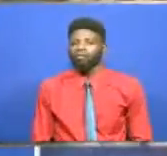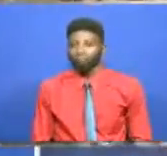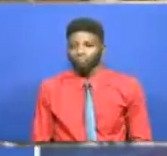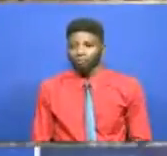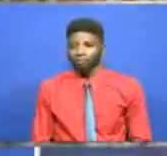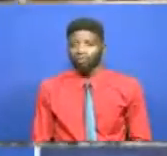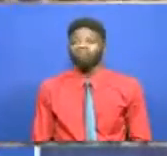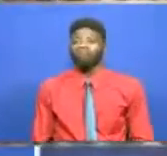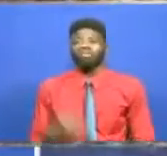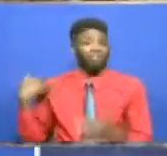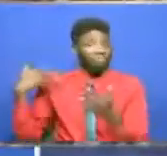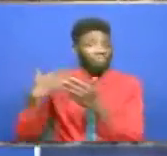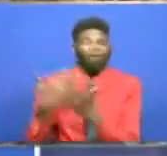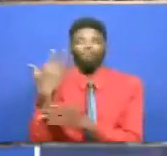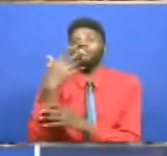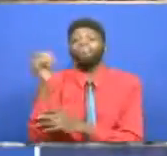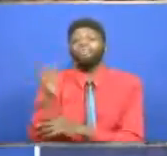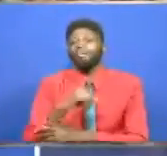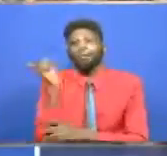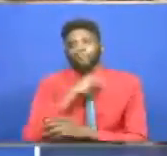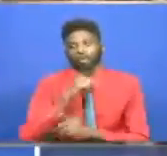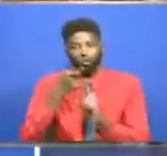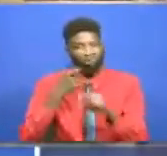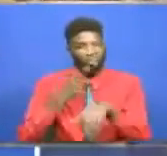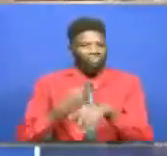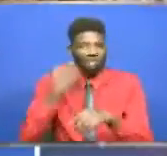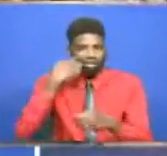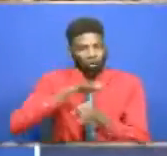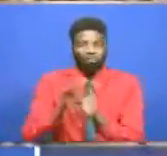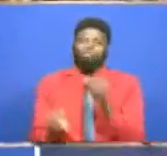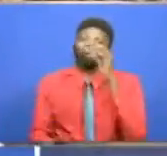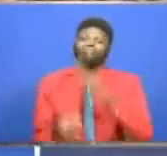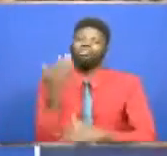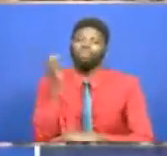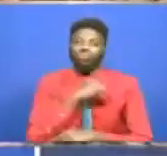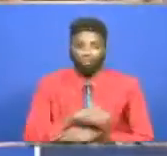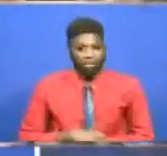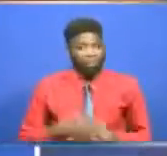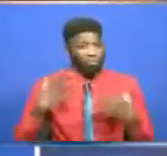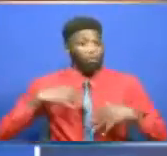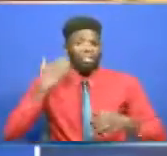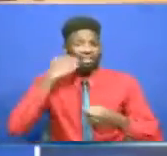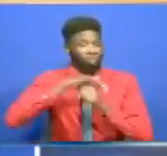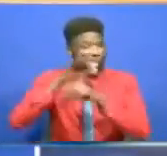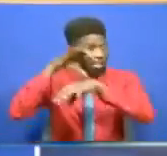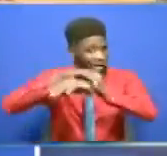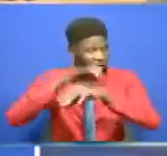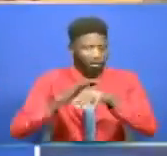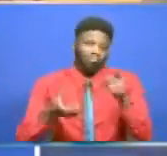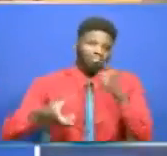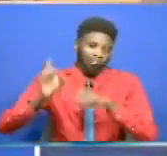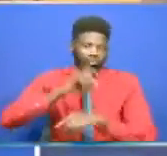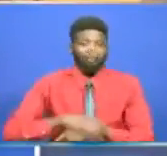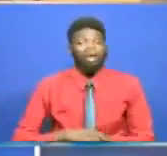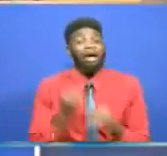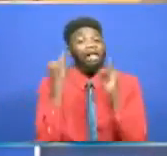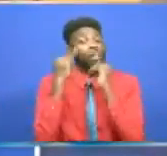5 months after the country reported its first case of COVID-19, the numbers continue to rise, with the latest figures